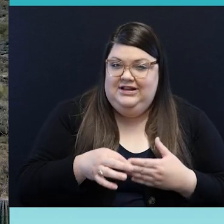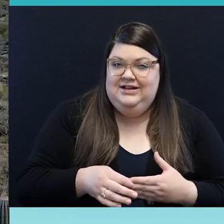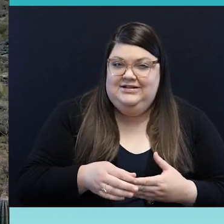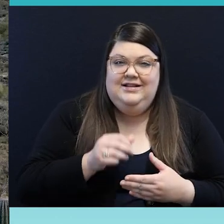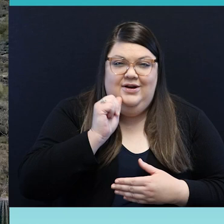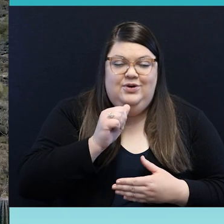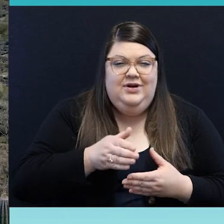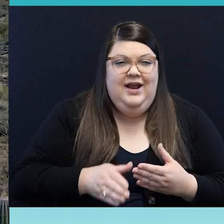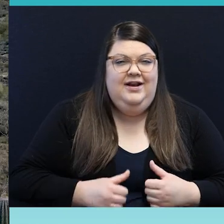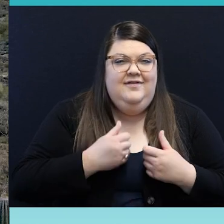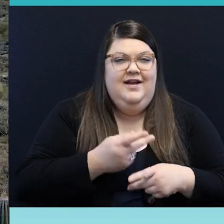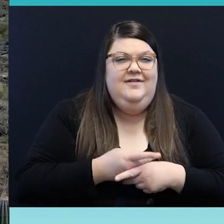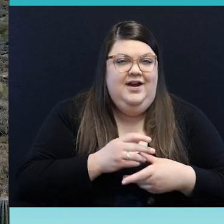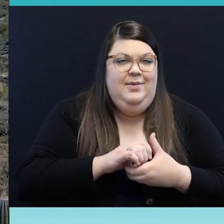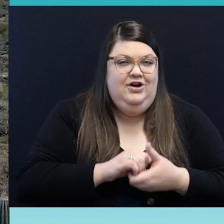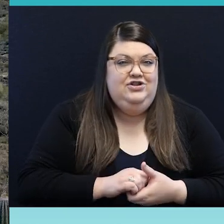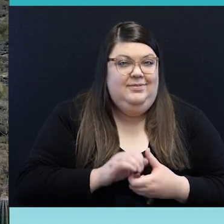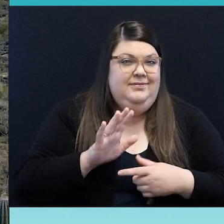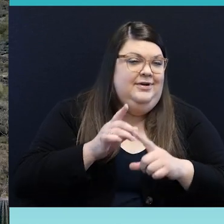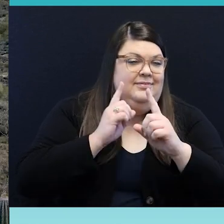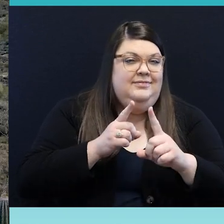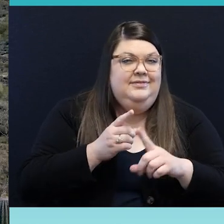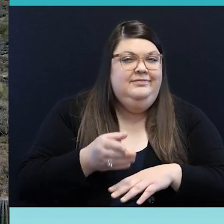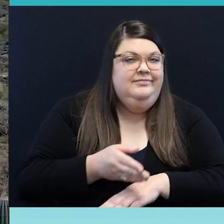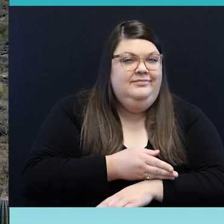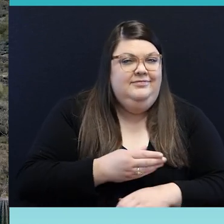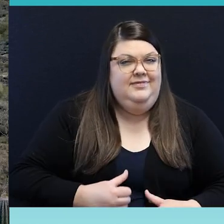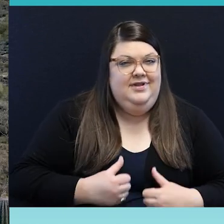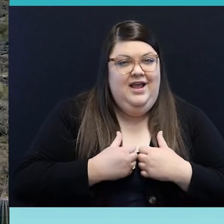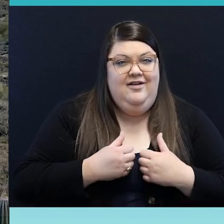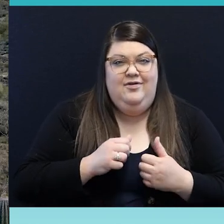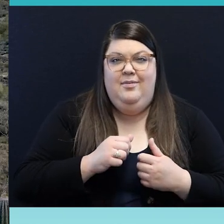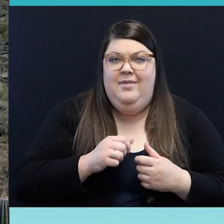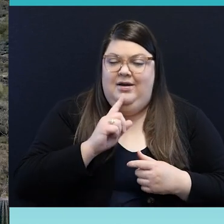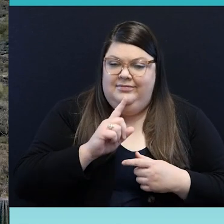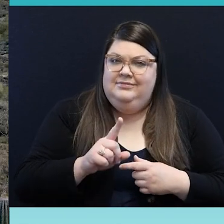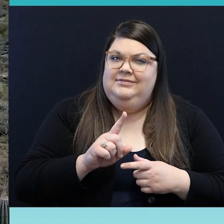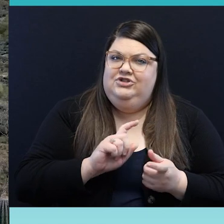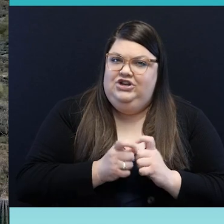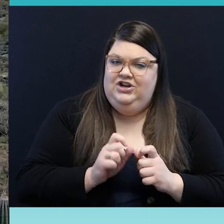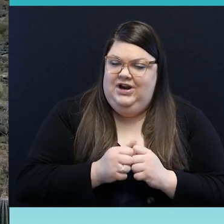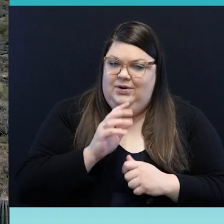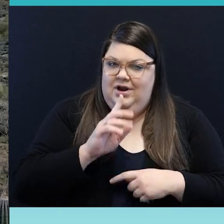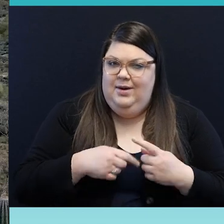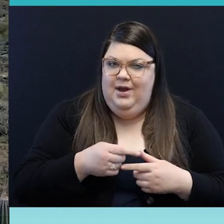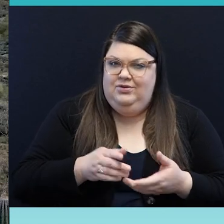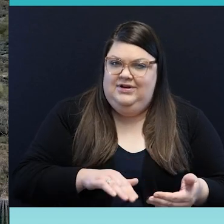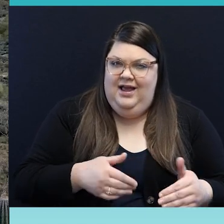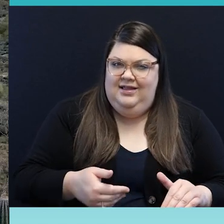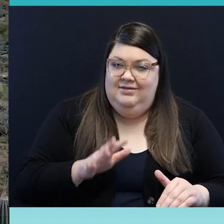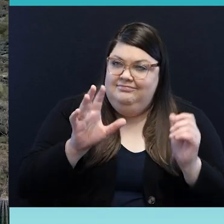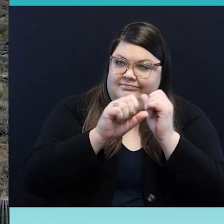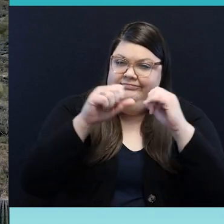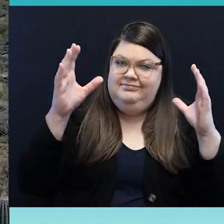End of Life Care Partnership in its mission to enhance the way we live by fundamentally changing the way we talk about death. The partnership's vision